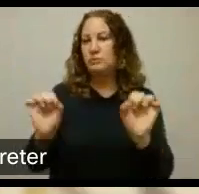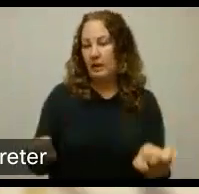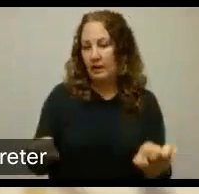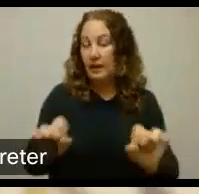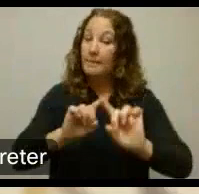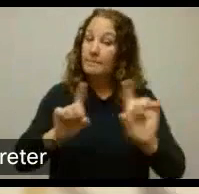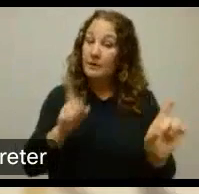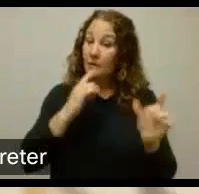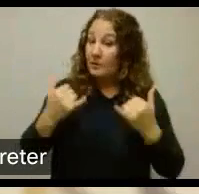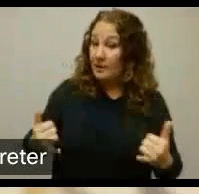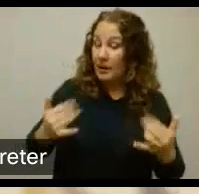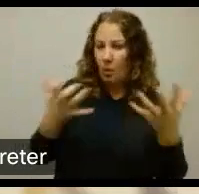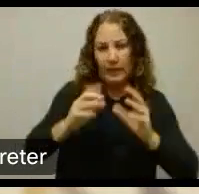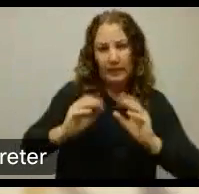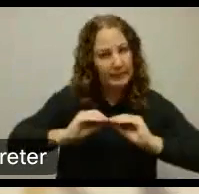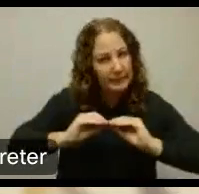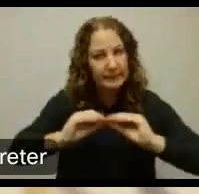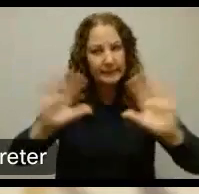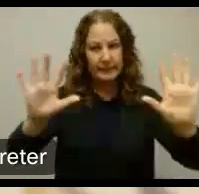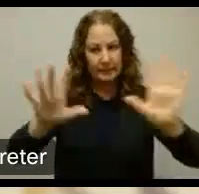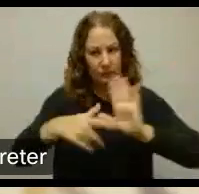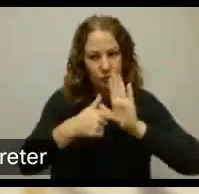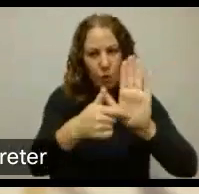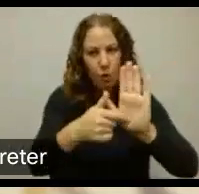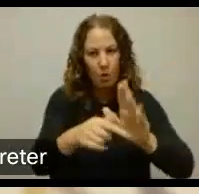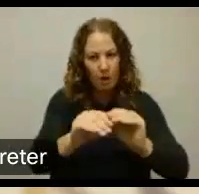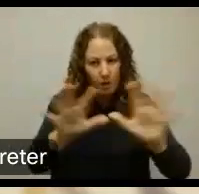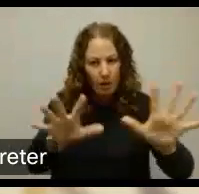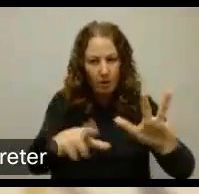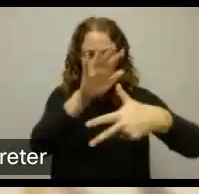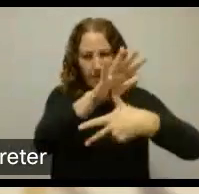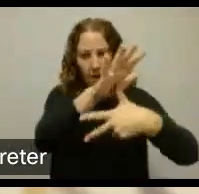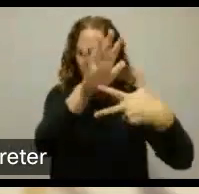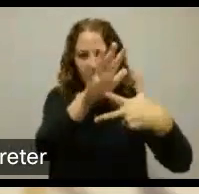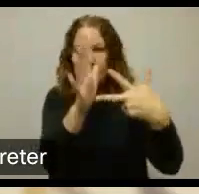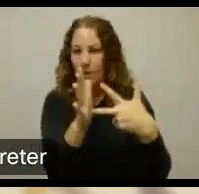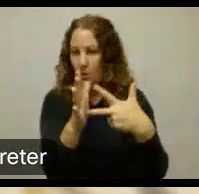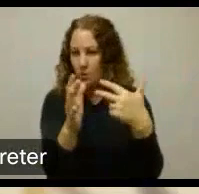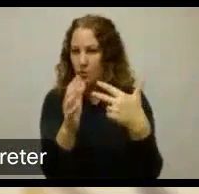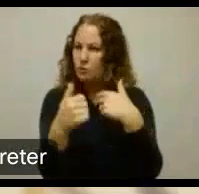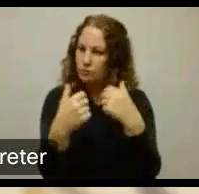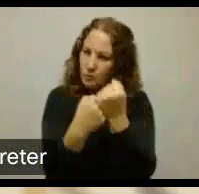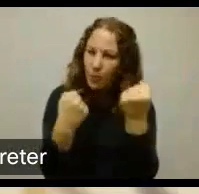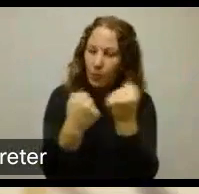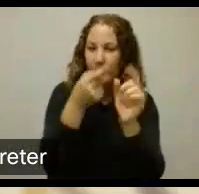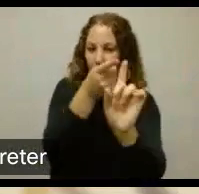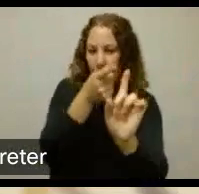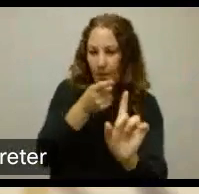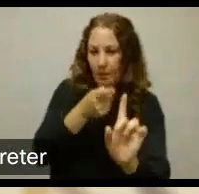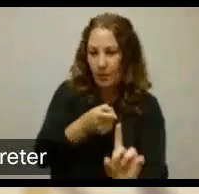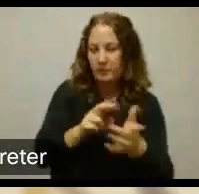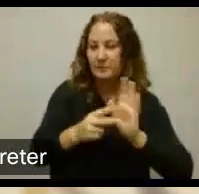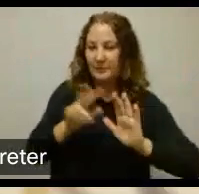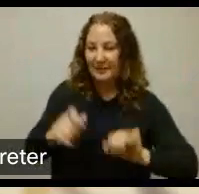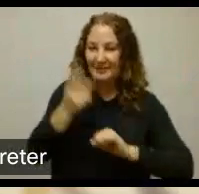in this case, I wanted to be really clear to show you those 3 supporting points so it's easy to see how the development